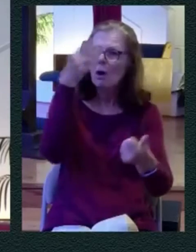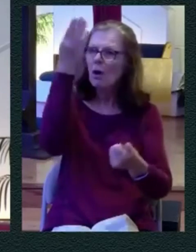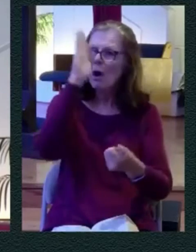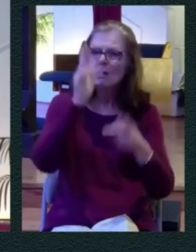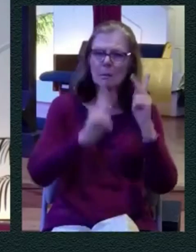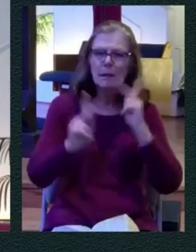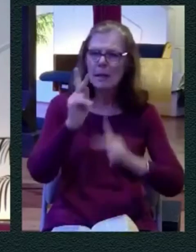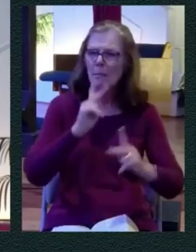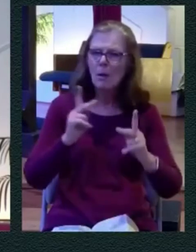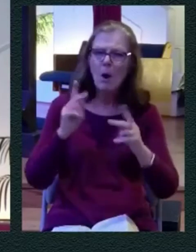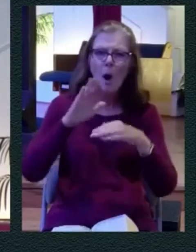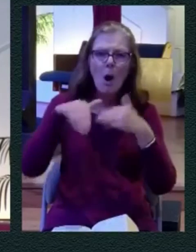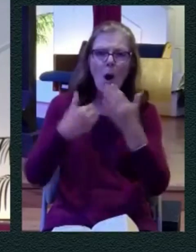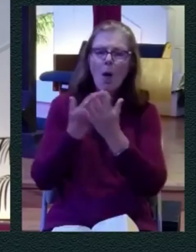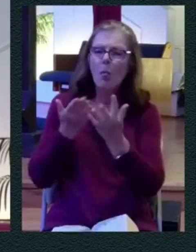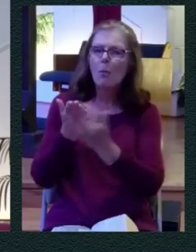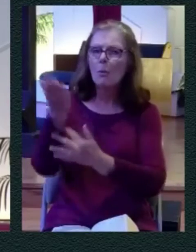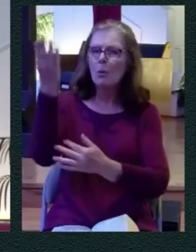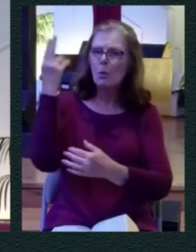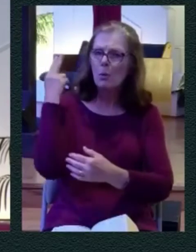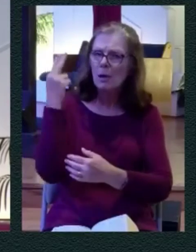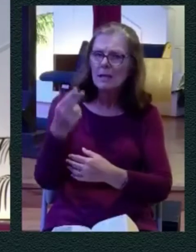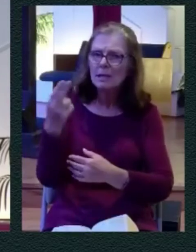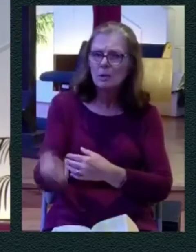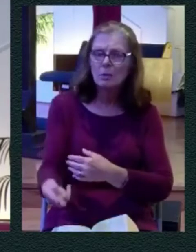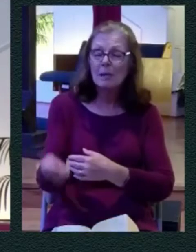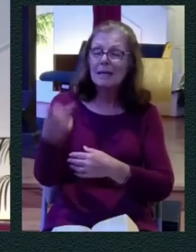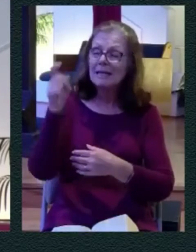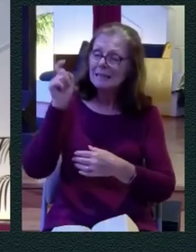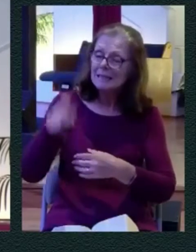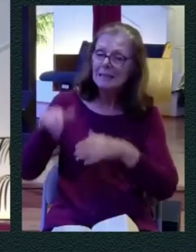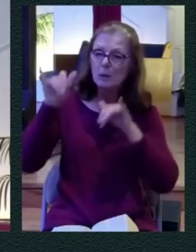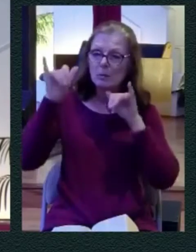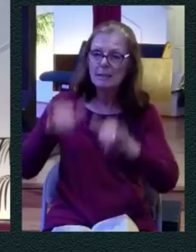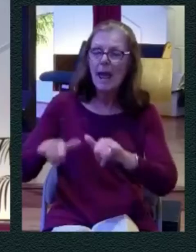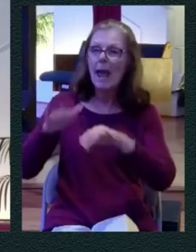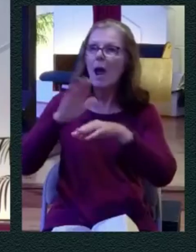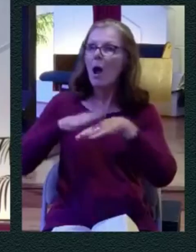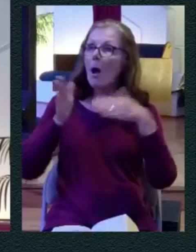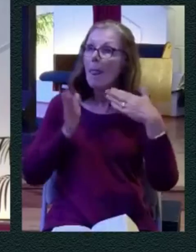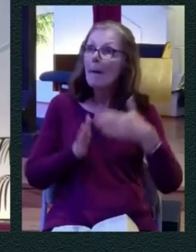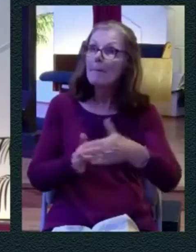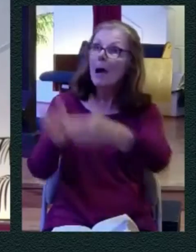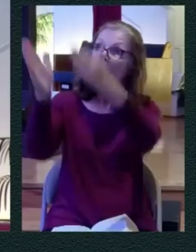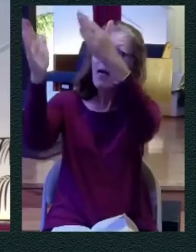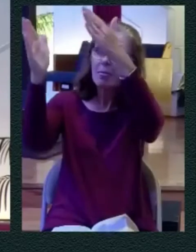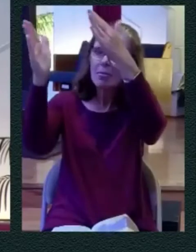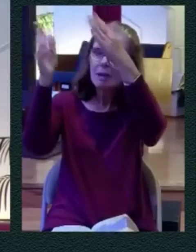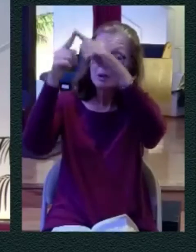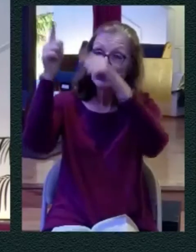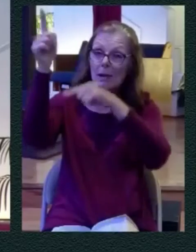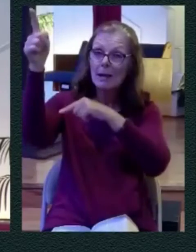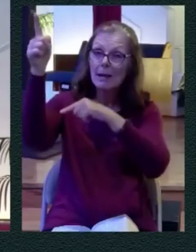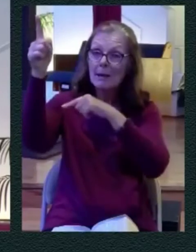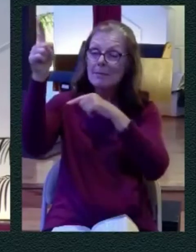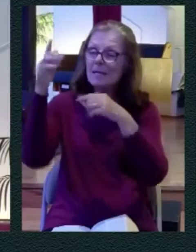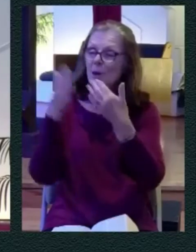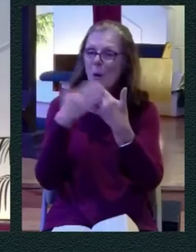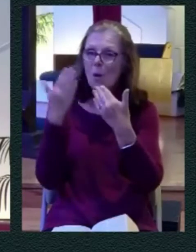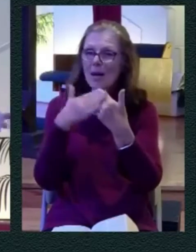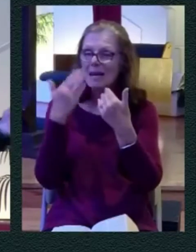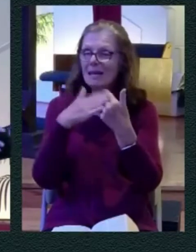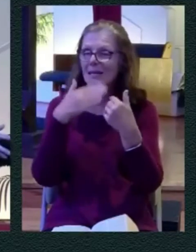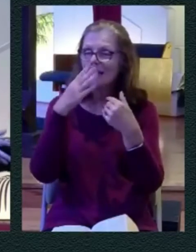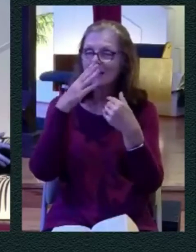history to stay on God's road. It's so easy to drift aside, to lose focus, to